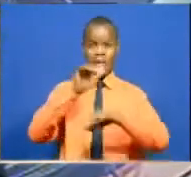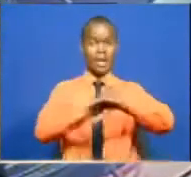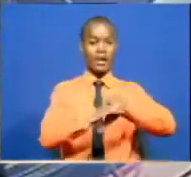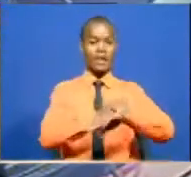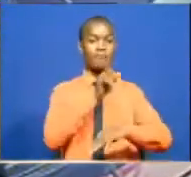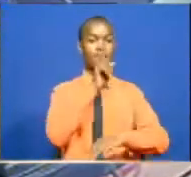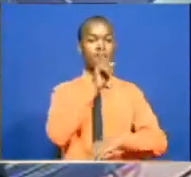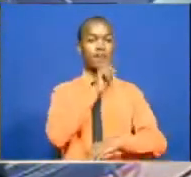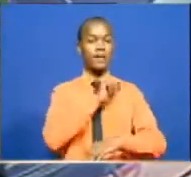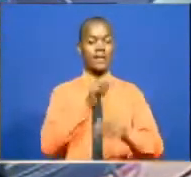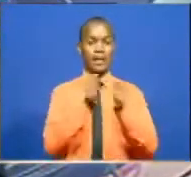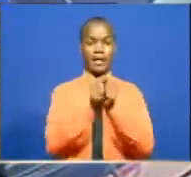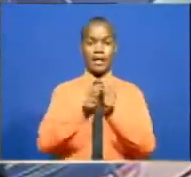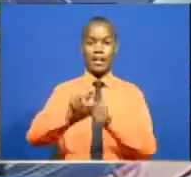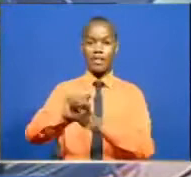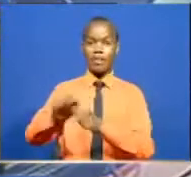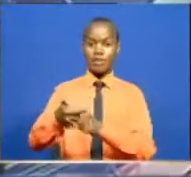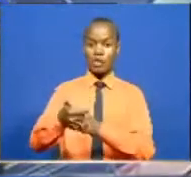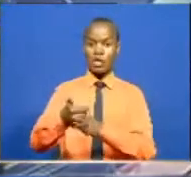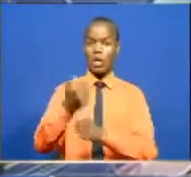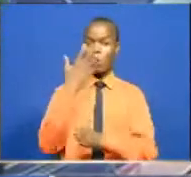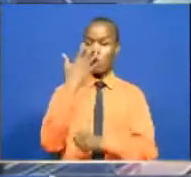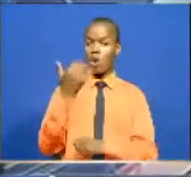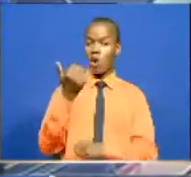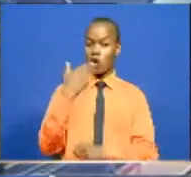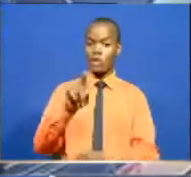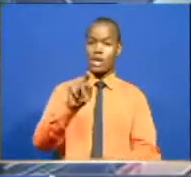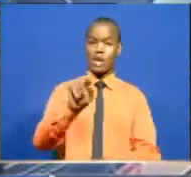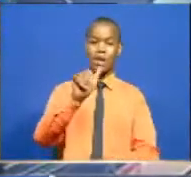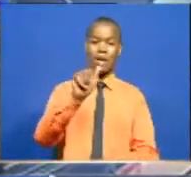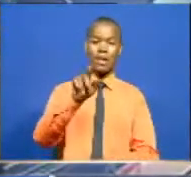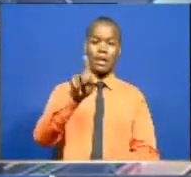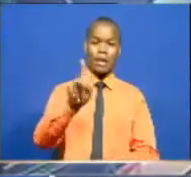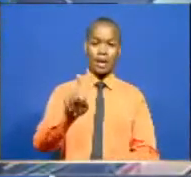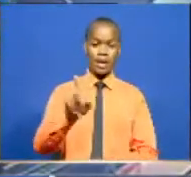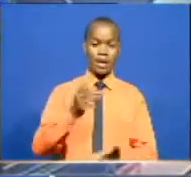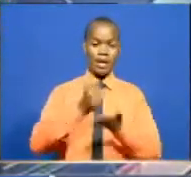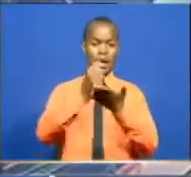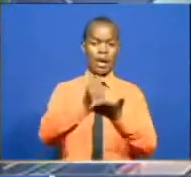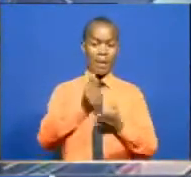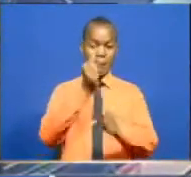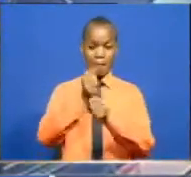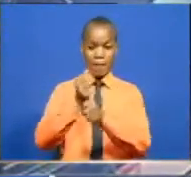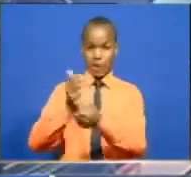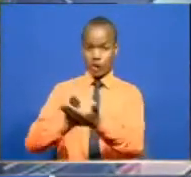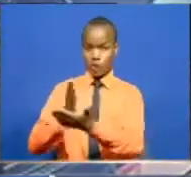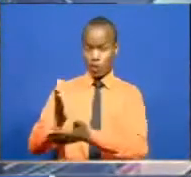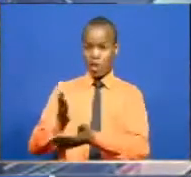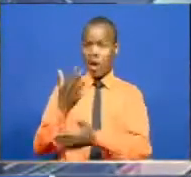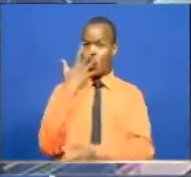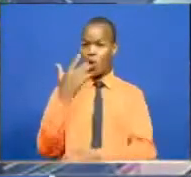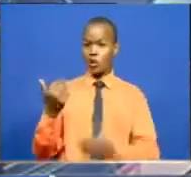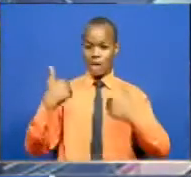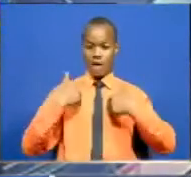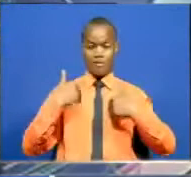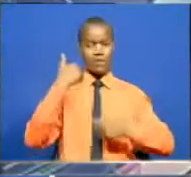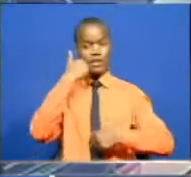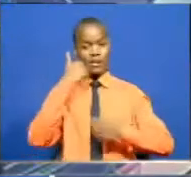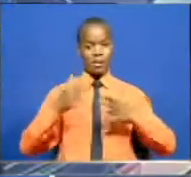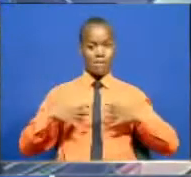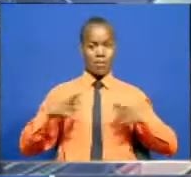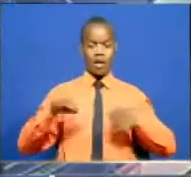an additional 10,000-liter oxygen tank, which will help ensure a constant supply of oxygen to patients, and especially the